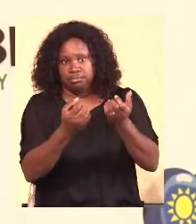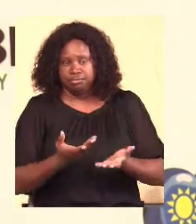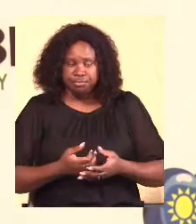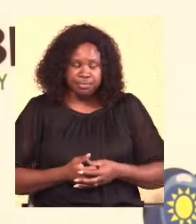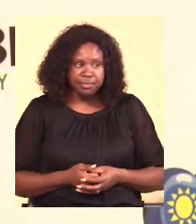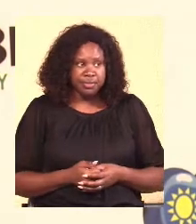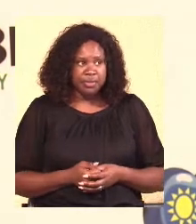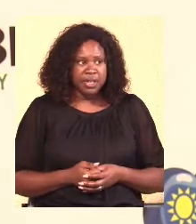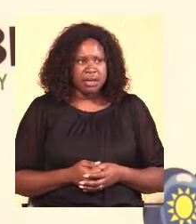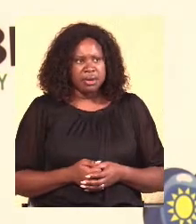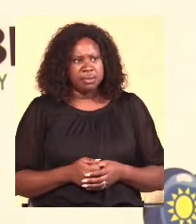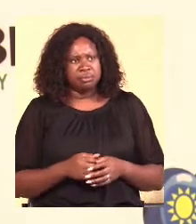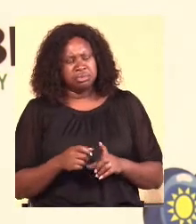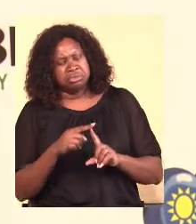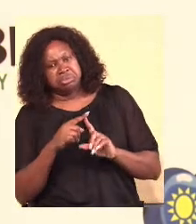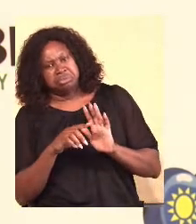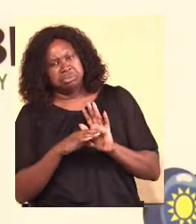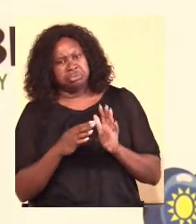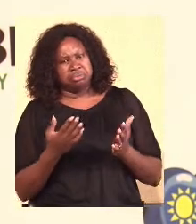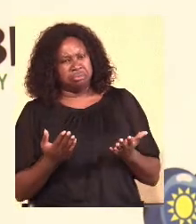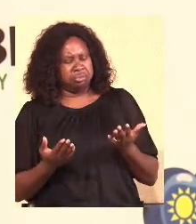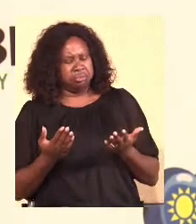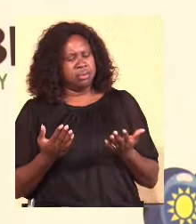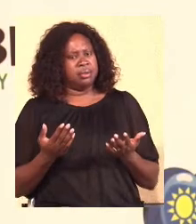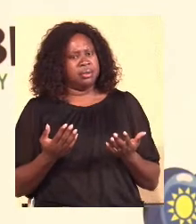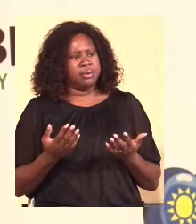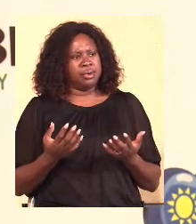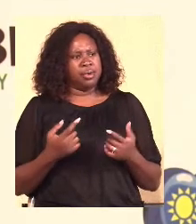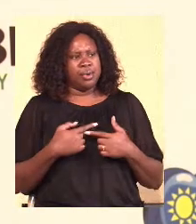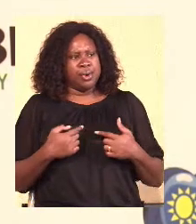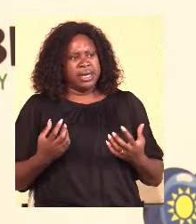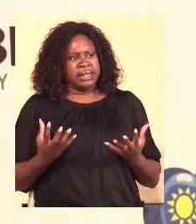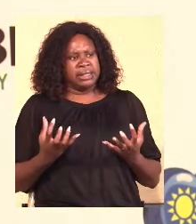But our estimate is that we need